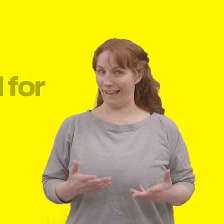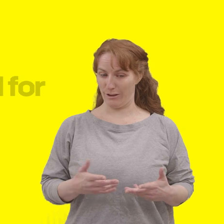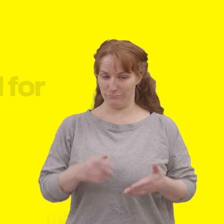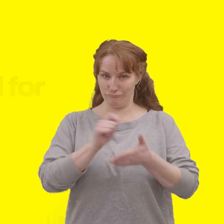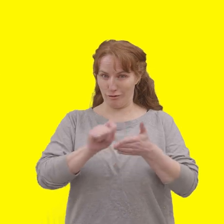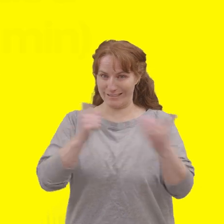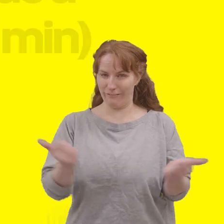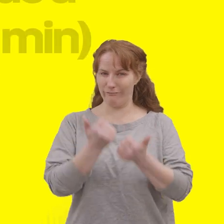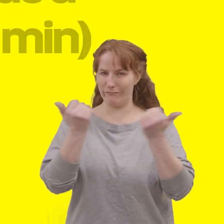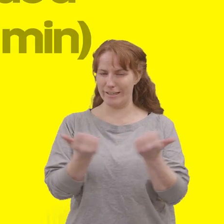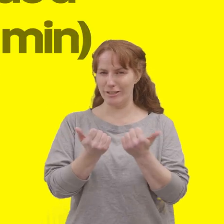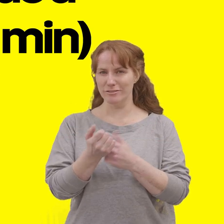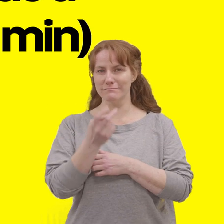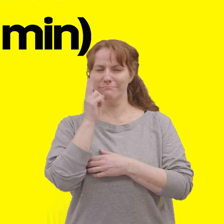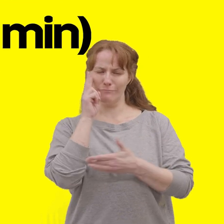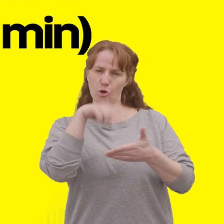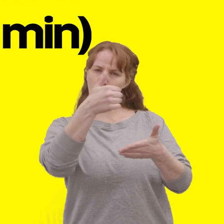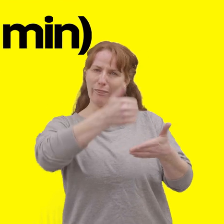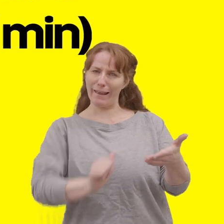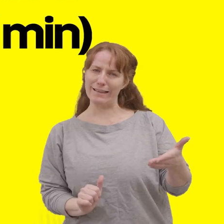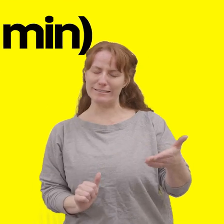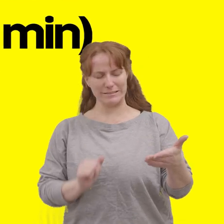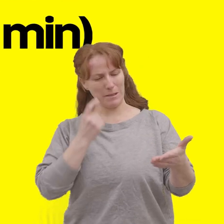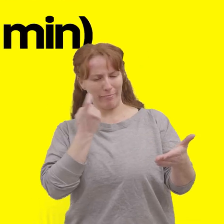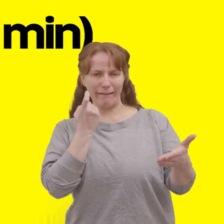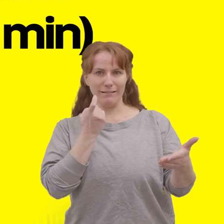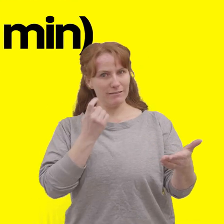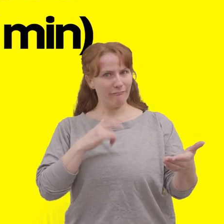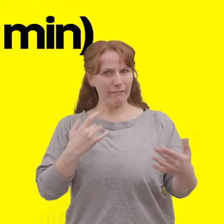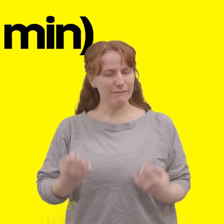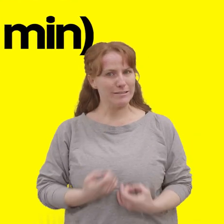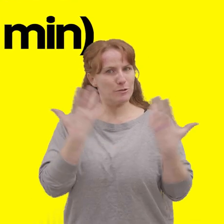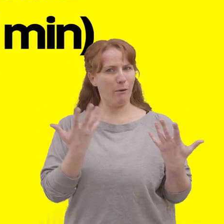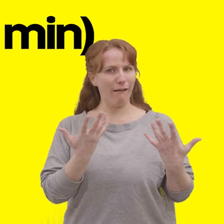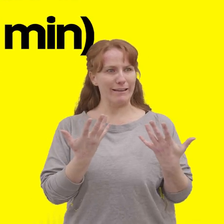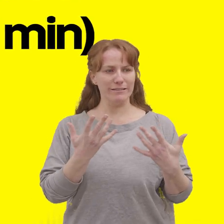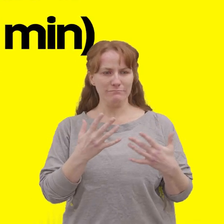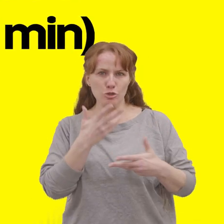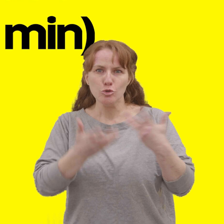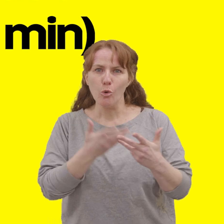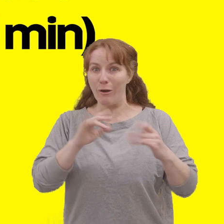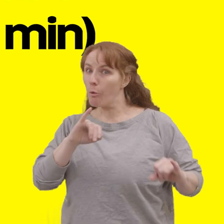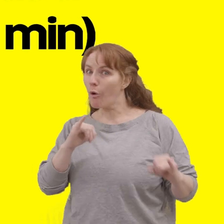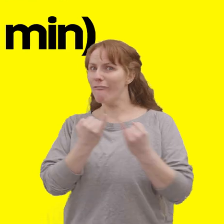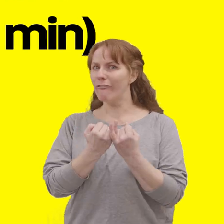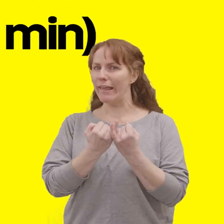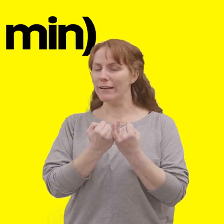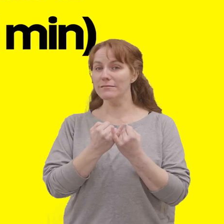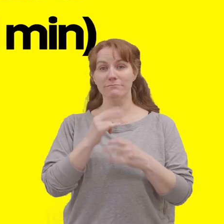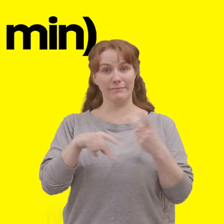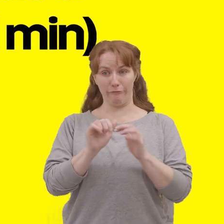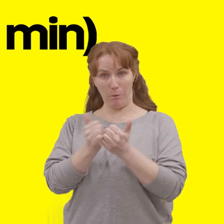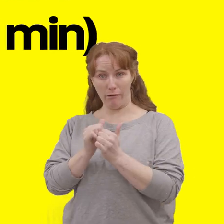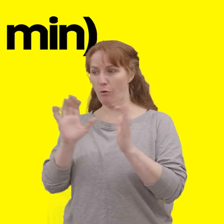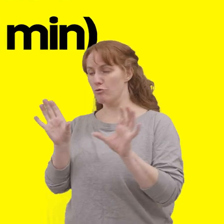Now, if you're done writing, I want you guys to think, can any of these words or phrases inspire a story or a conflict? If you're with a partner or